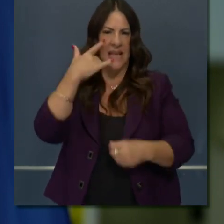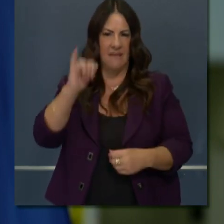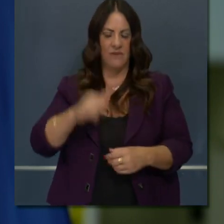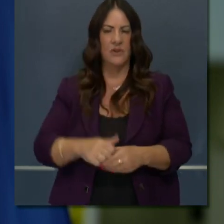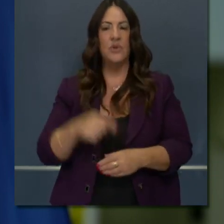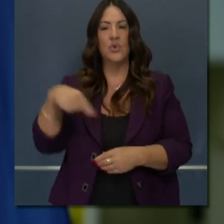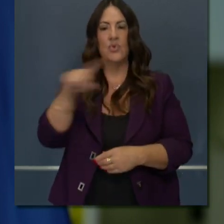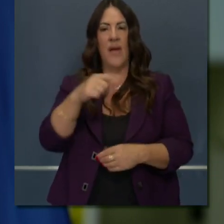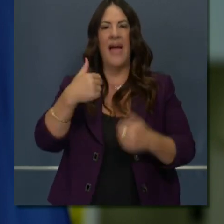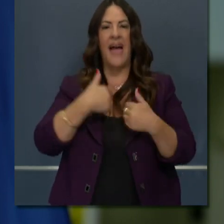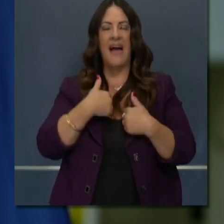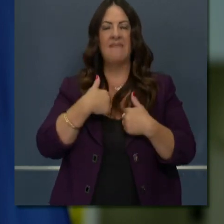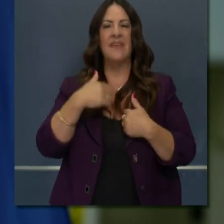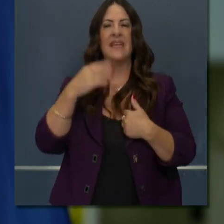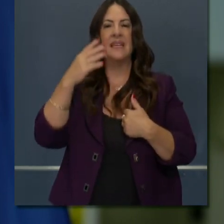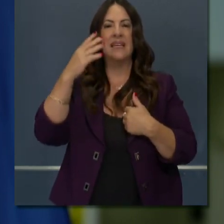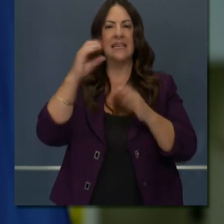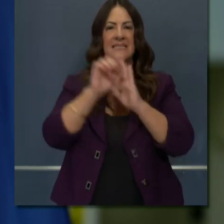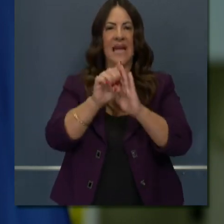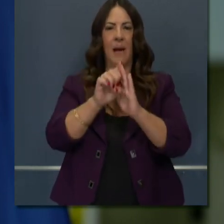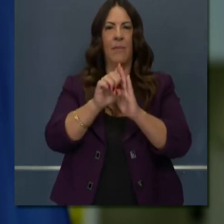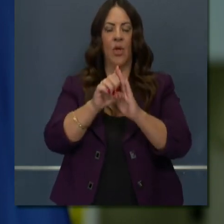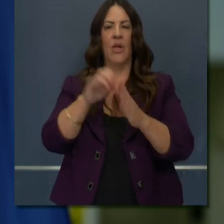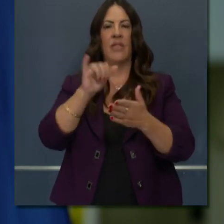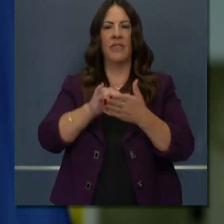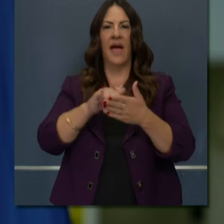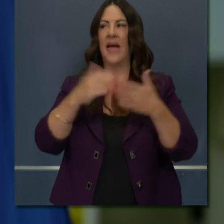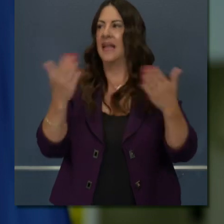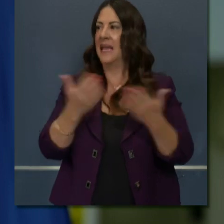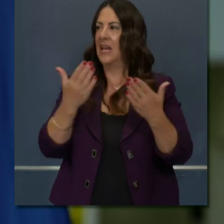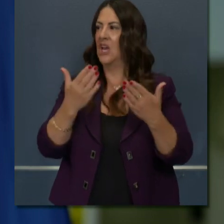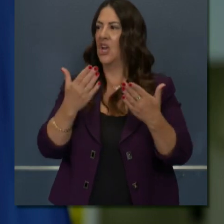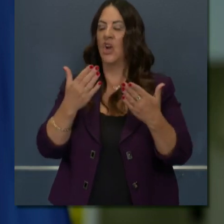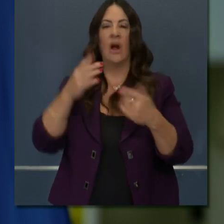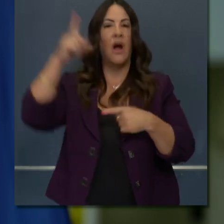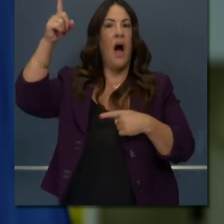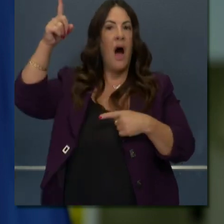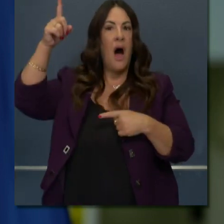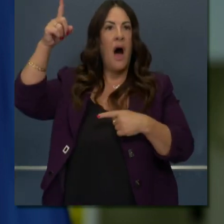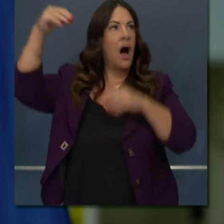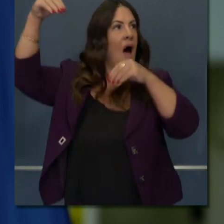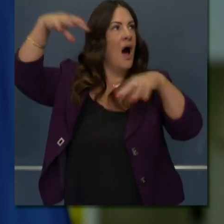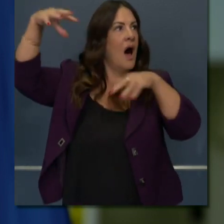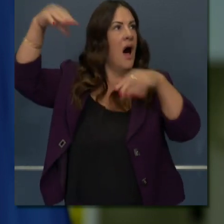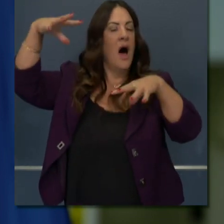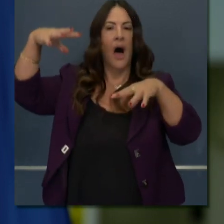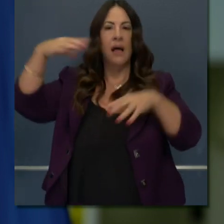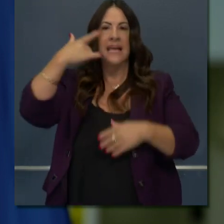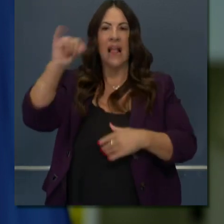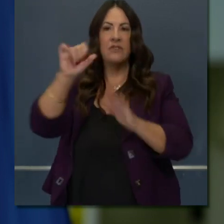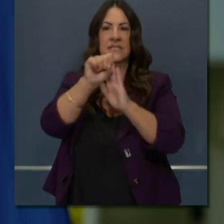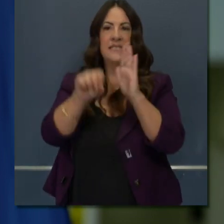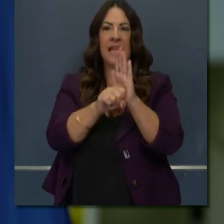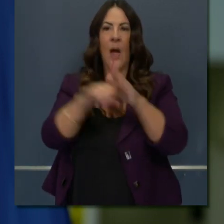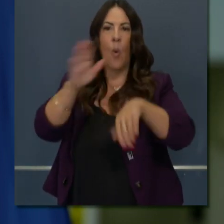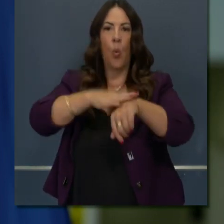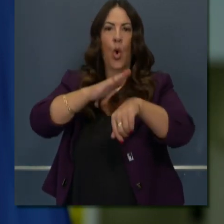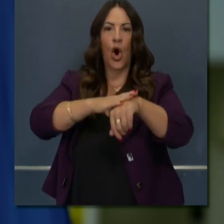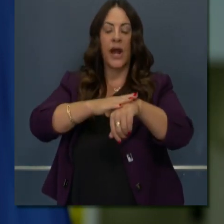an example of what happens. This is the California State Warning Center with a